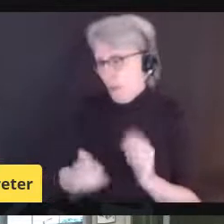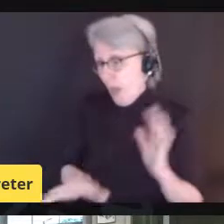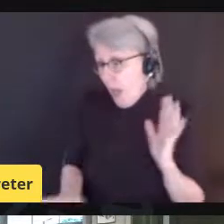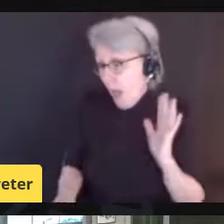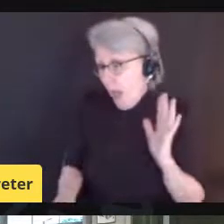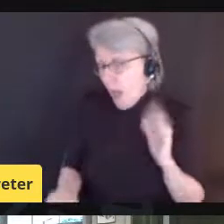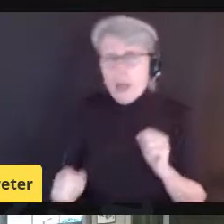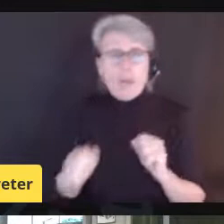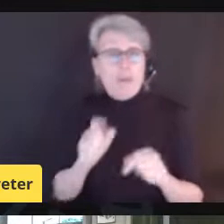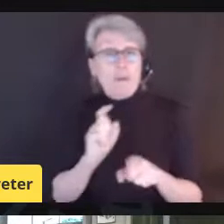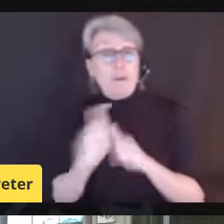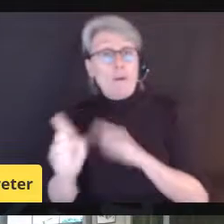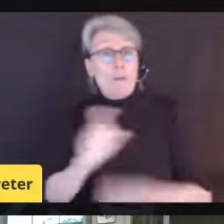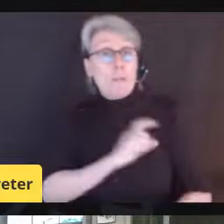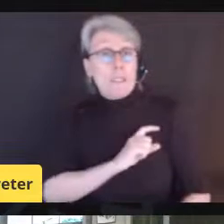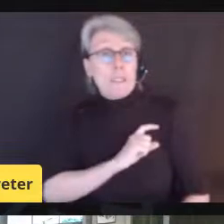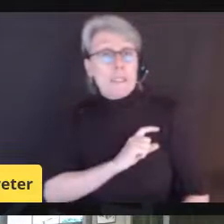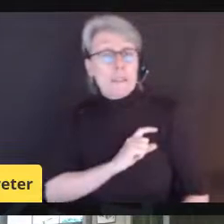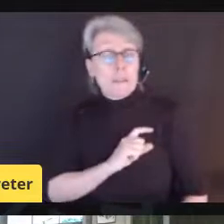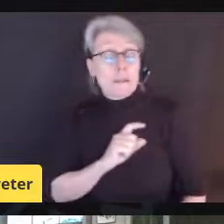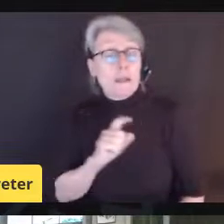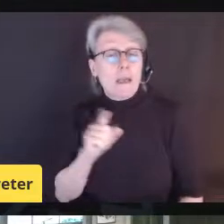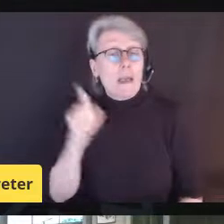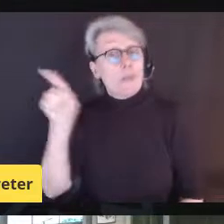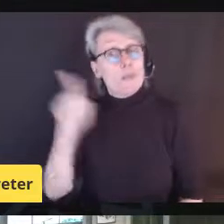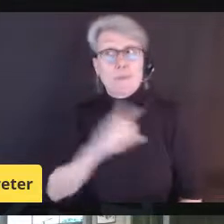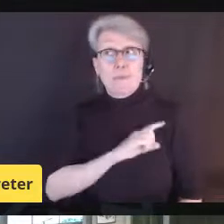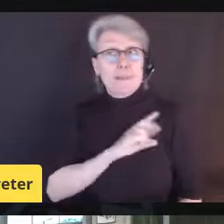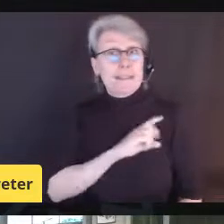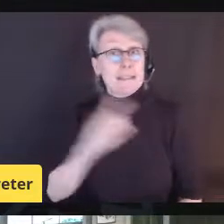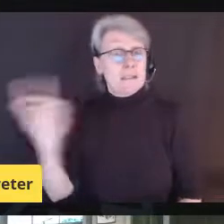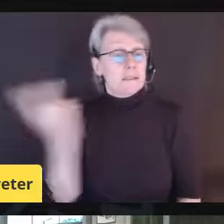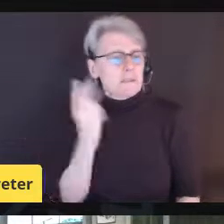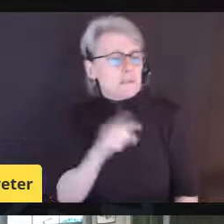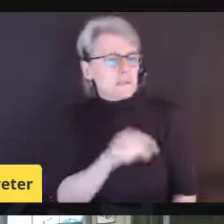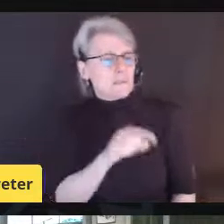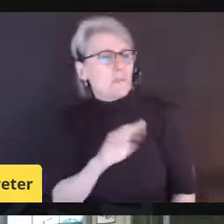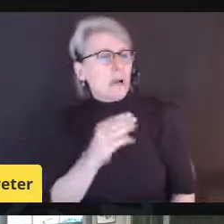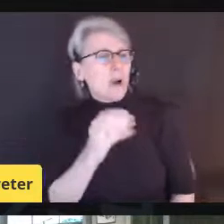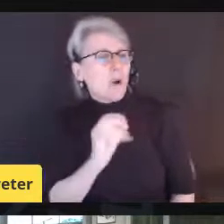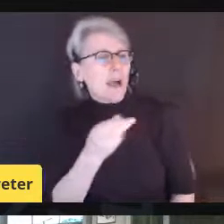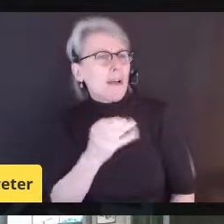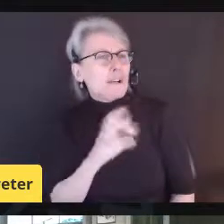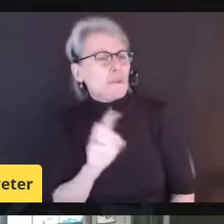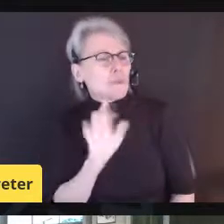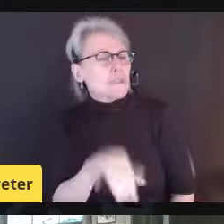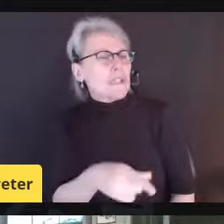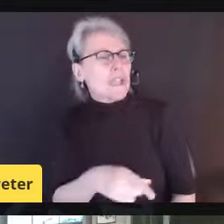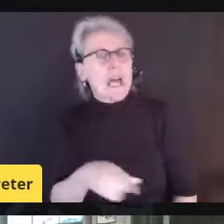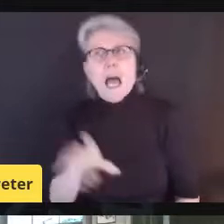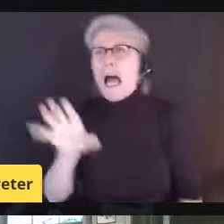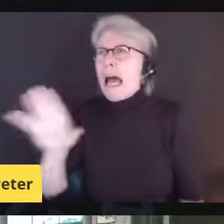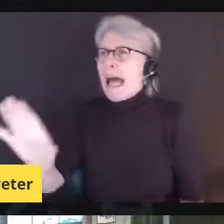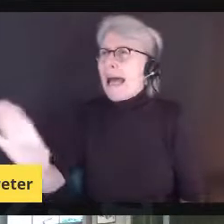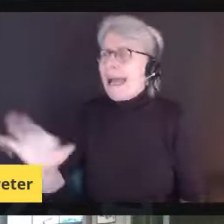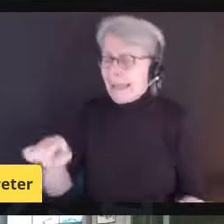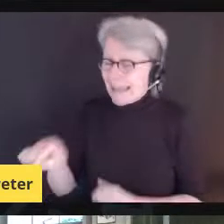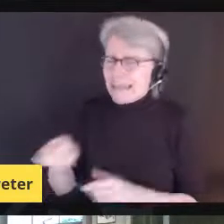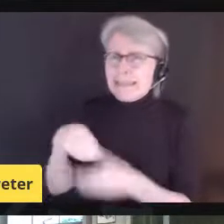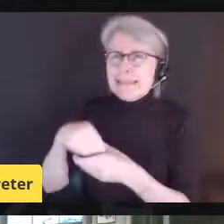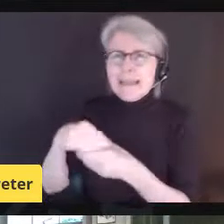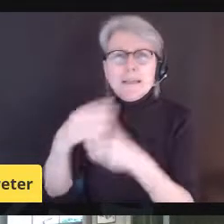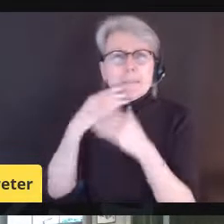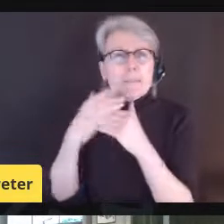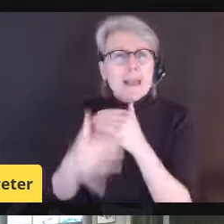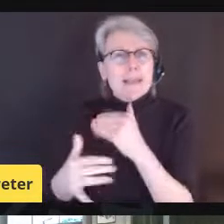the cops on me and said, hey, what is this biohazard? So I had to explain to them, look, it's just blood. It actually